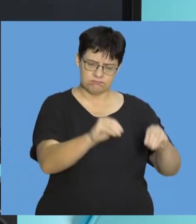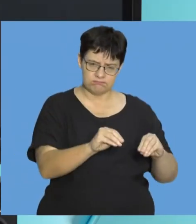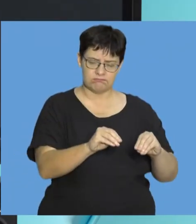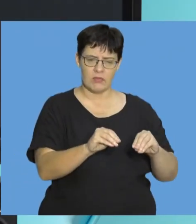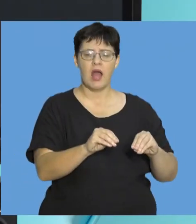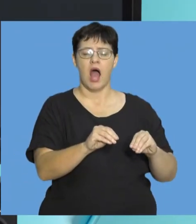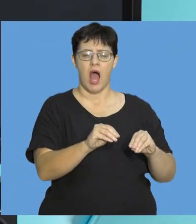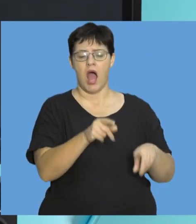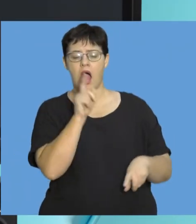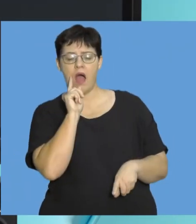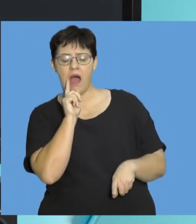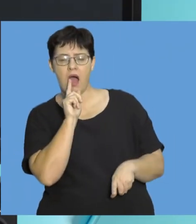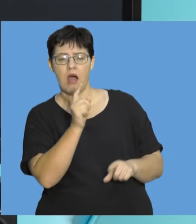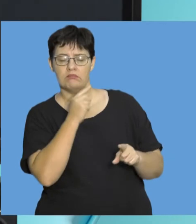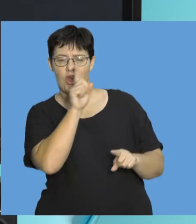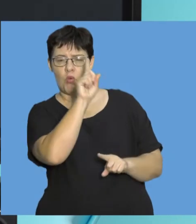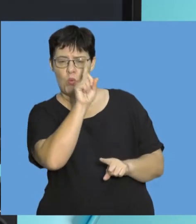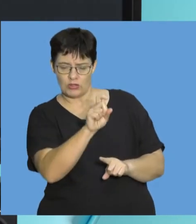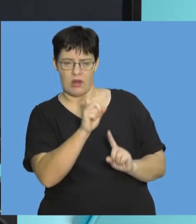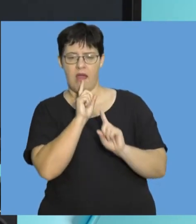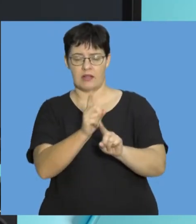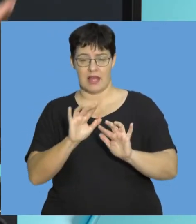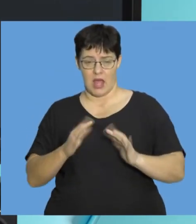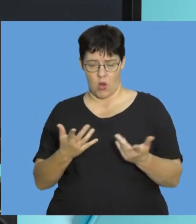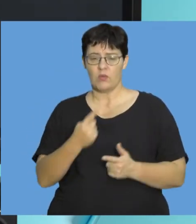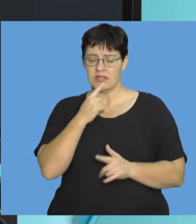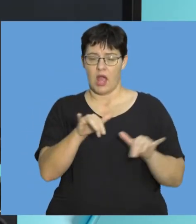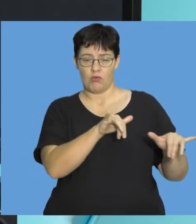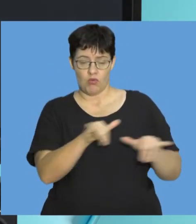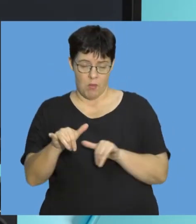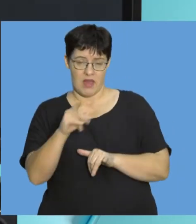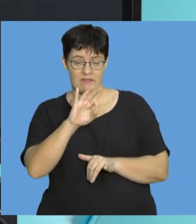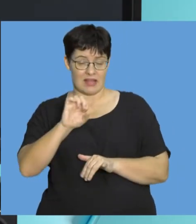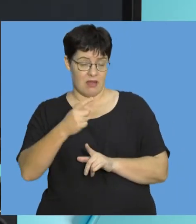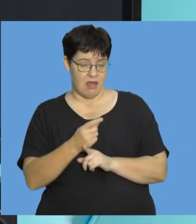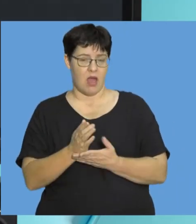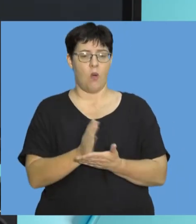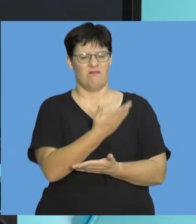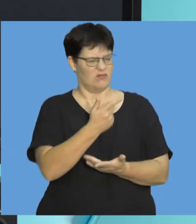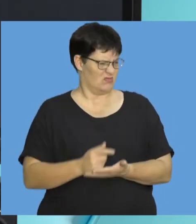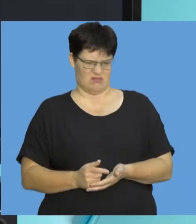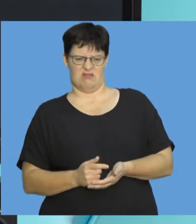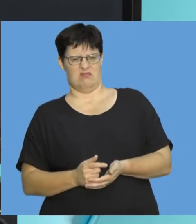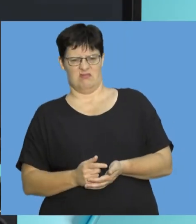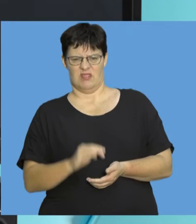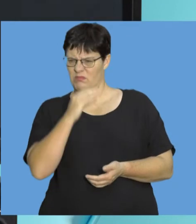and see exactly what is it that I mean when I say take out a common factor. Because somebody might be thinking, what exactly do I do there? But